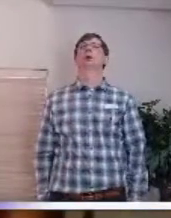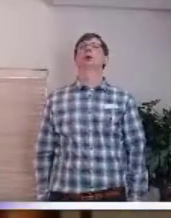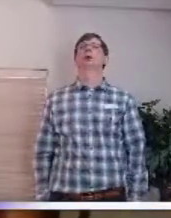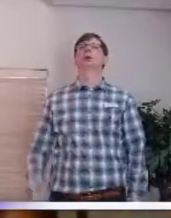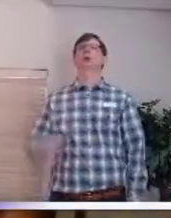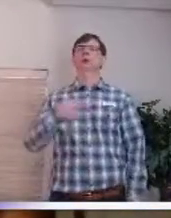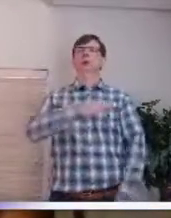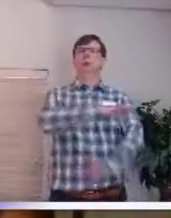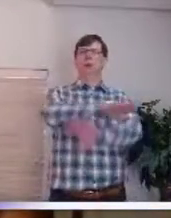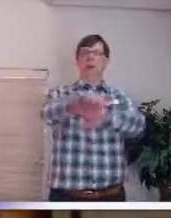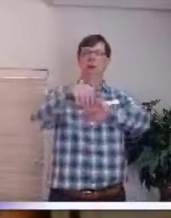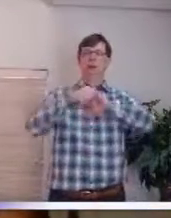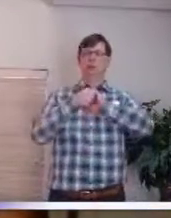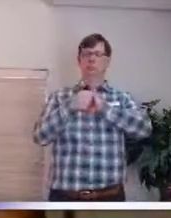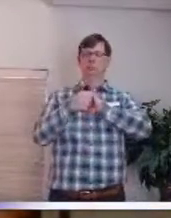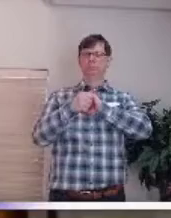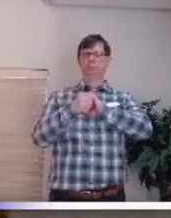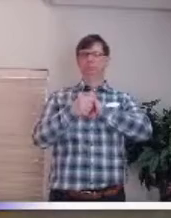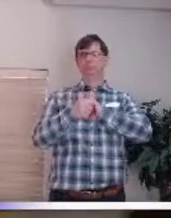of peace